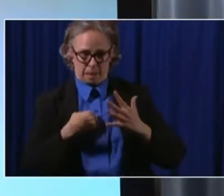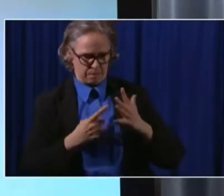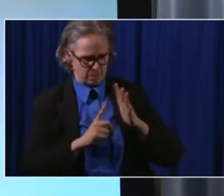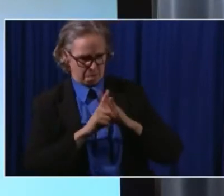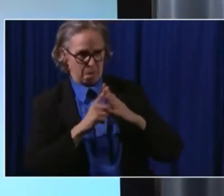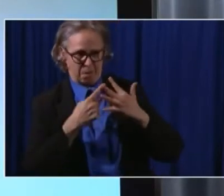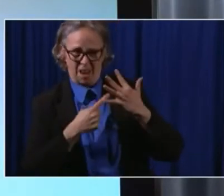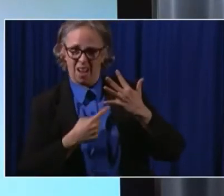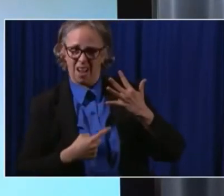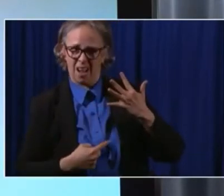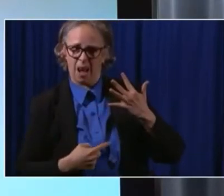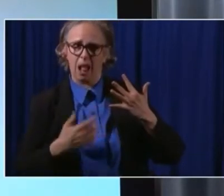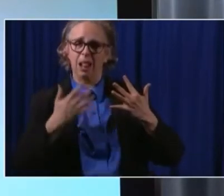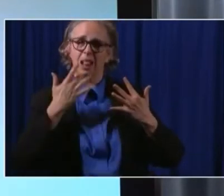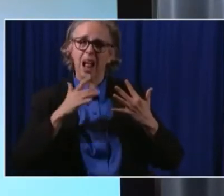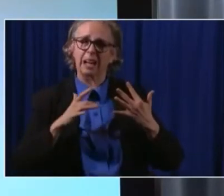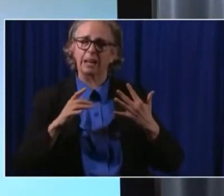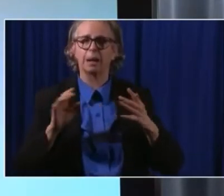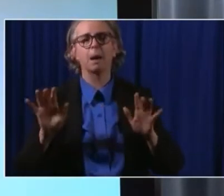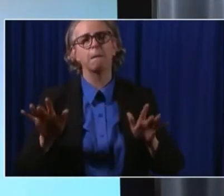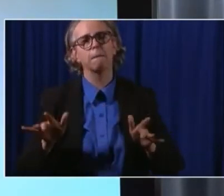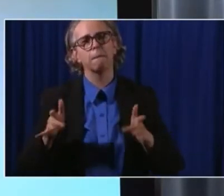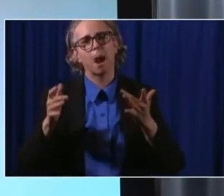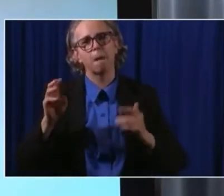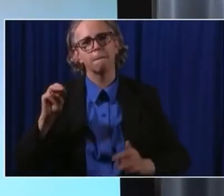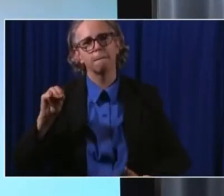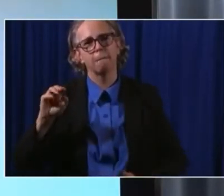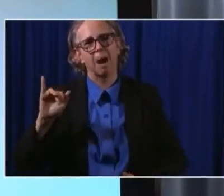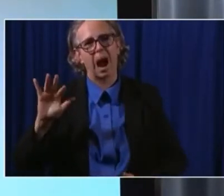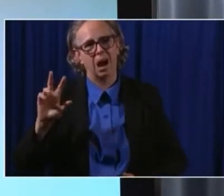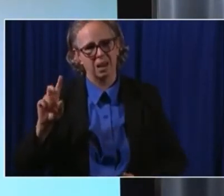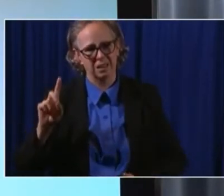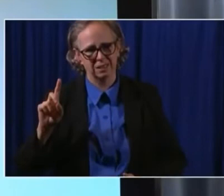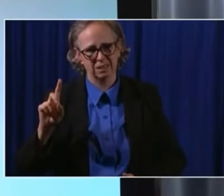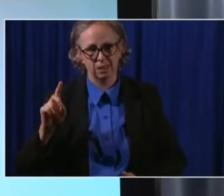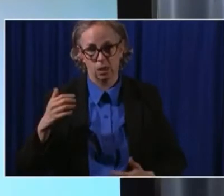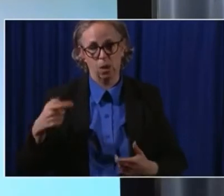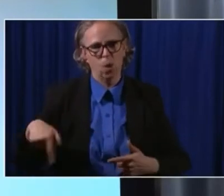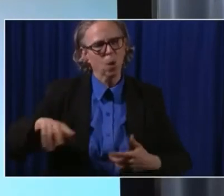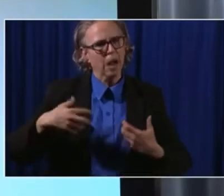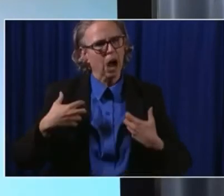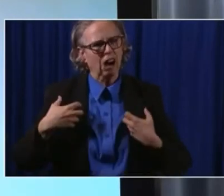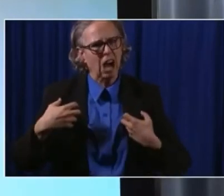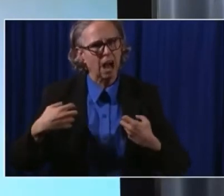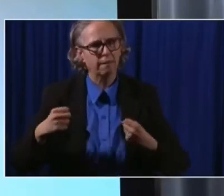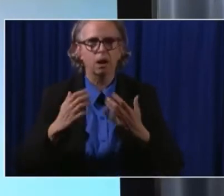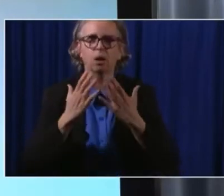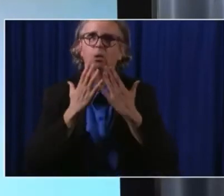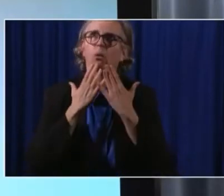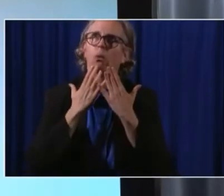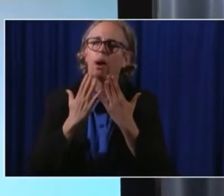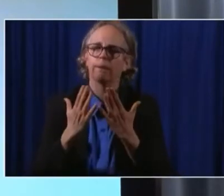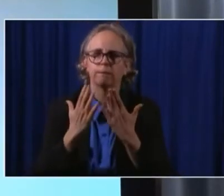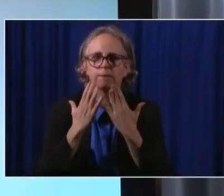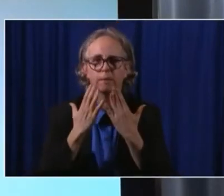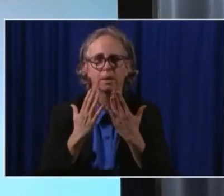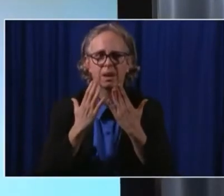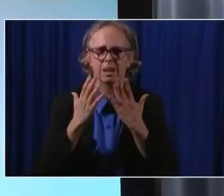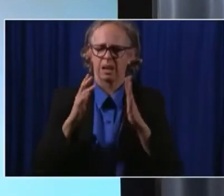very mild, and everyone is recovering. We were very, very thankful that that was the case. Oh, that's